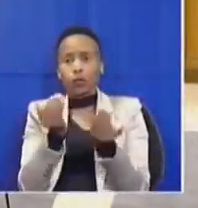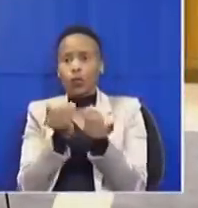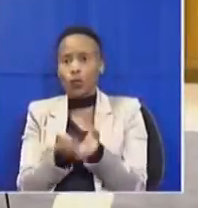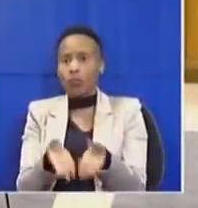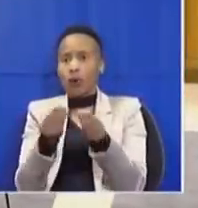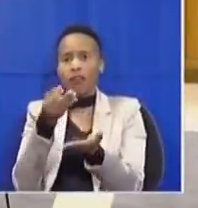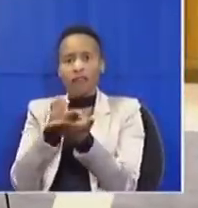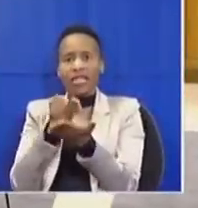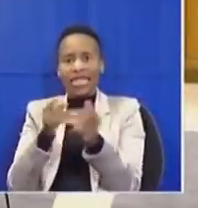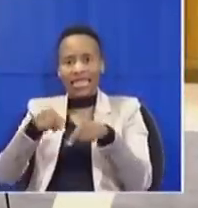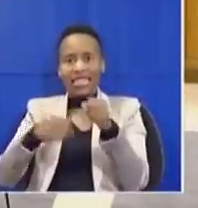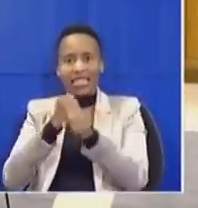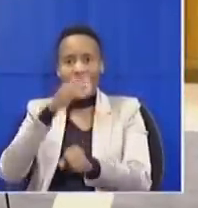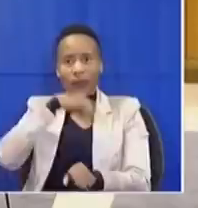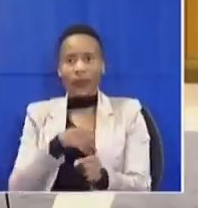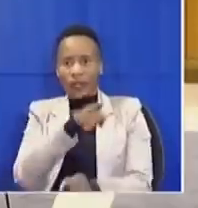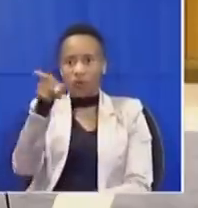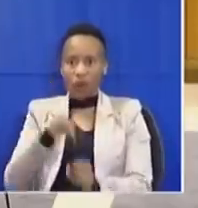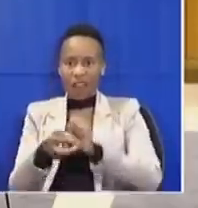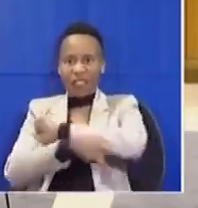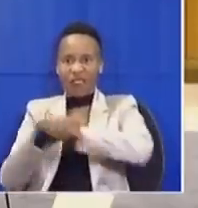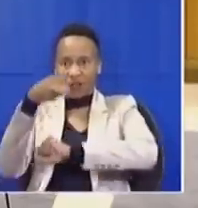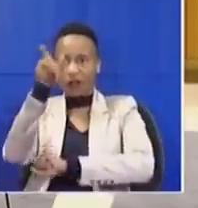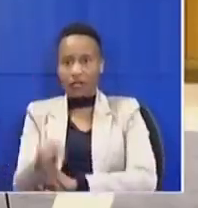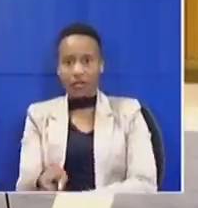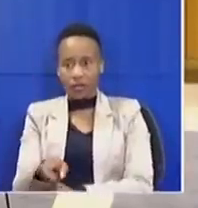Stokoze mhlonishwa vessels.